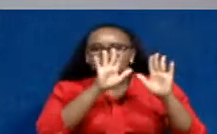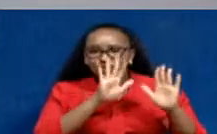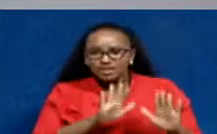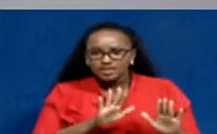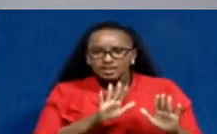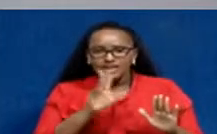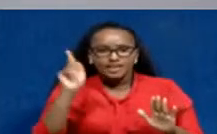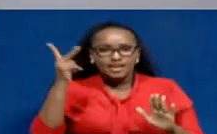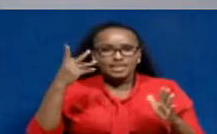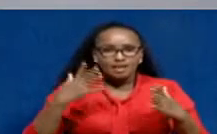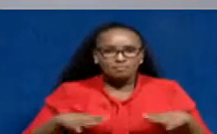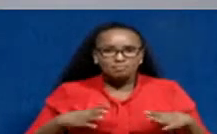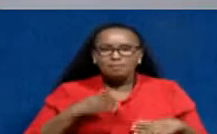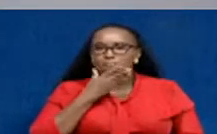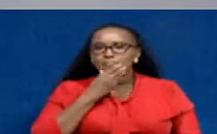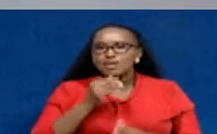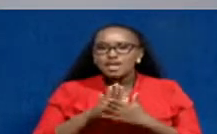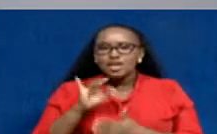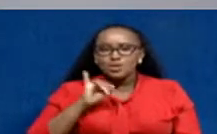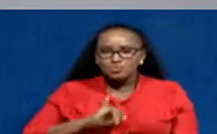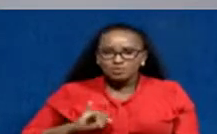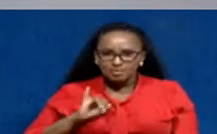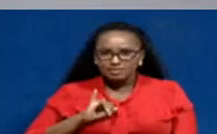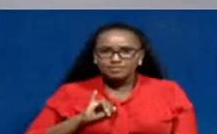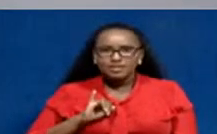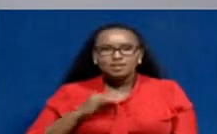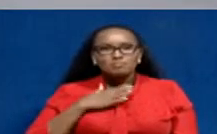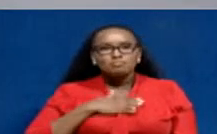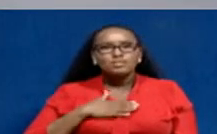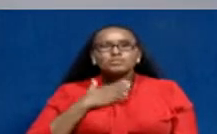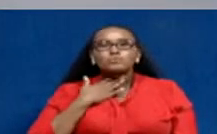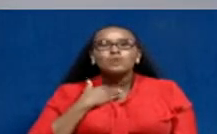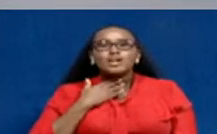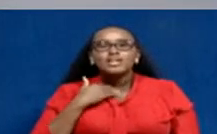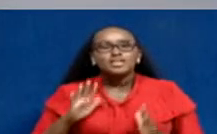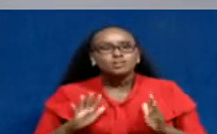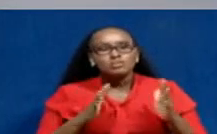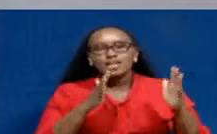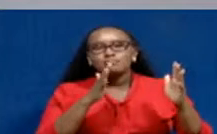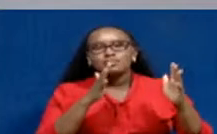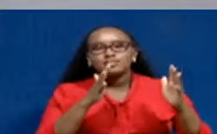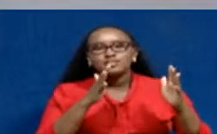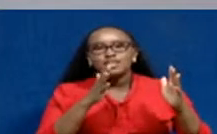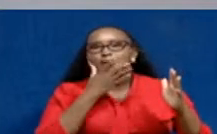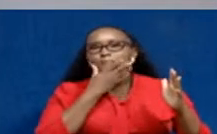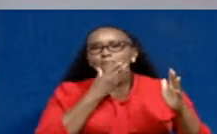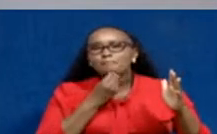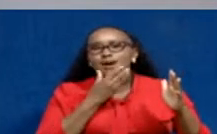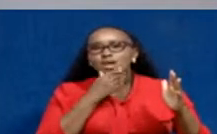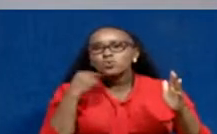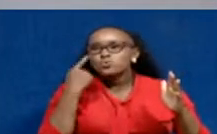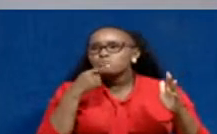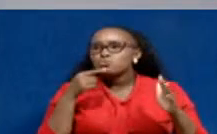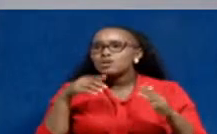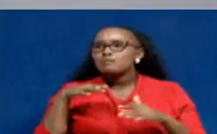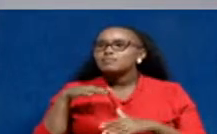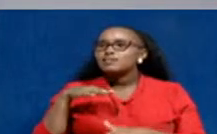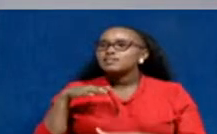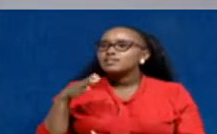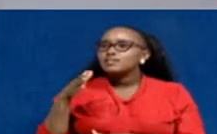Fellow Kenyans, ladies and gentlemen, allow me to celebrate the man lying before